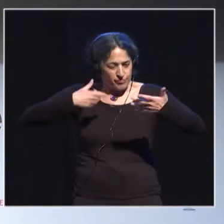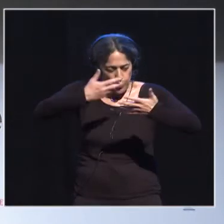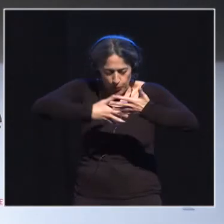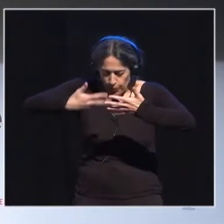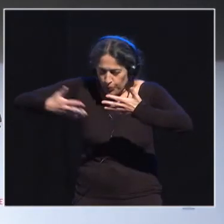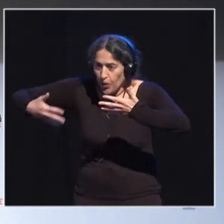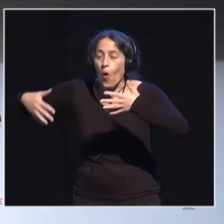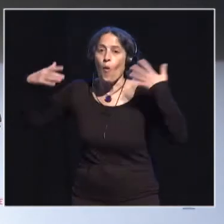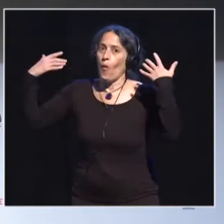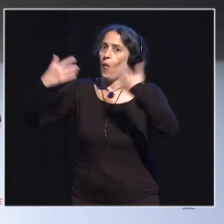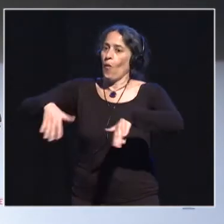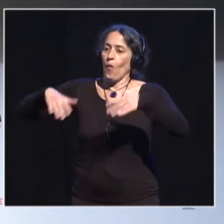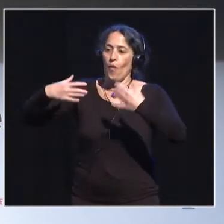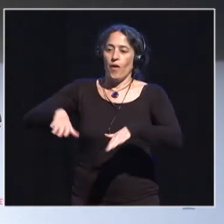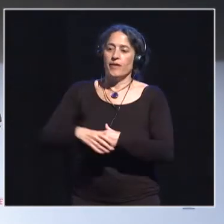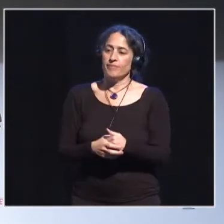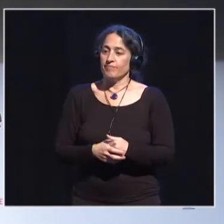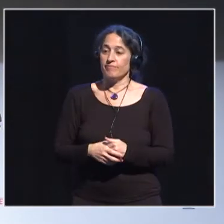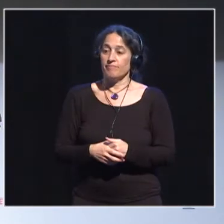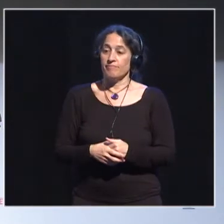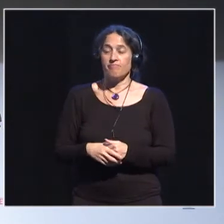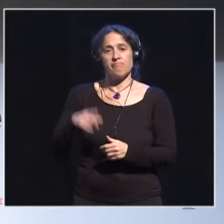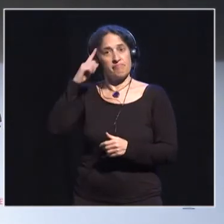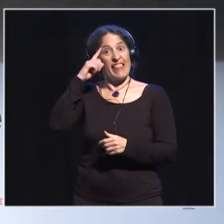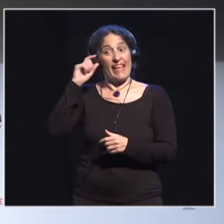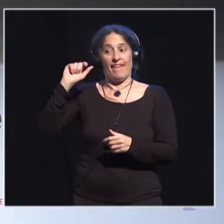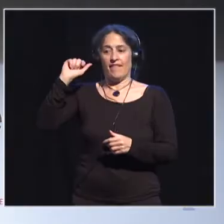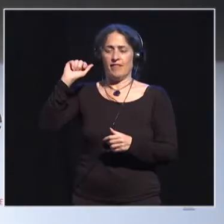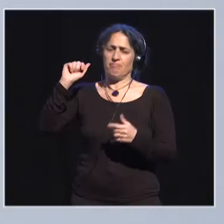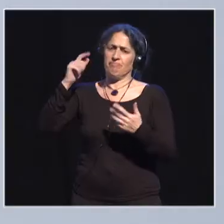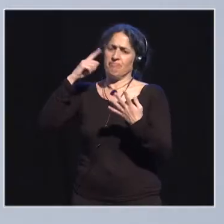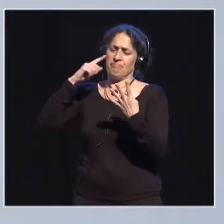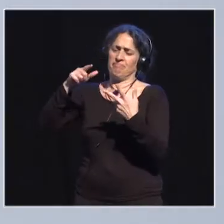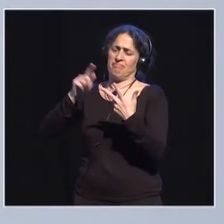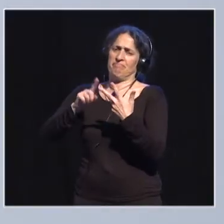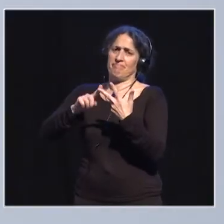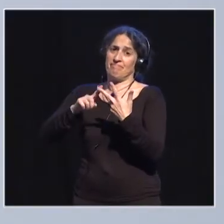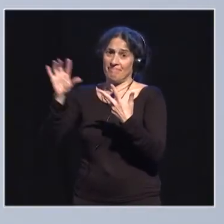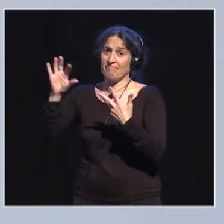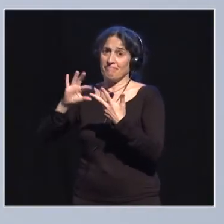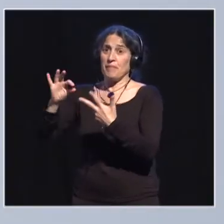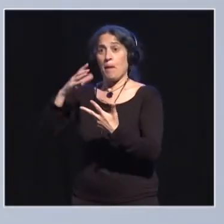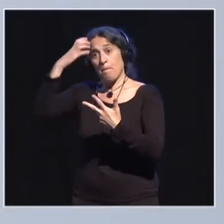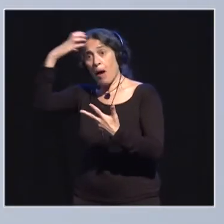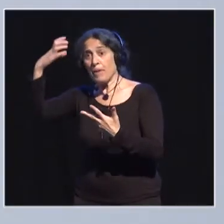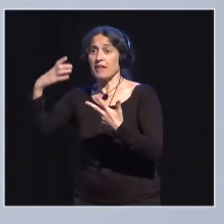we had guessed that this would be the most popular option, the public-private partnerships, but there is also about 20% of the room that do think